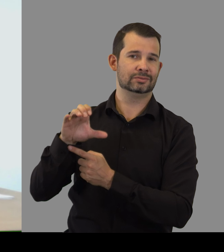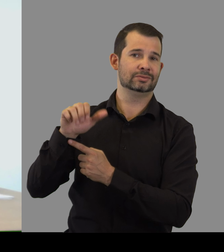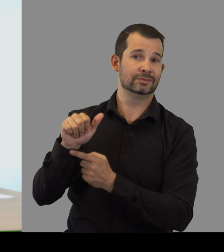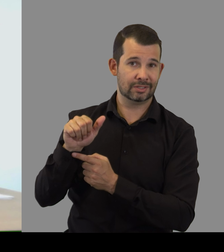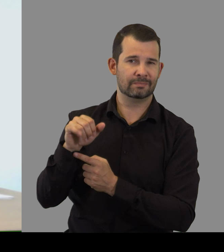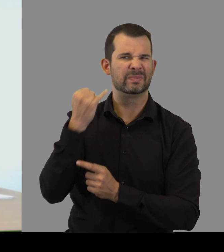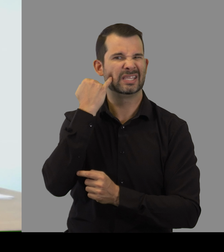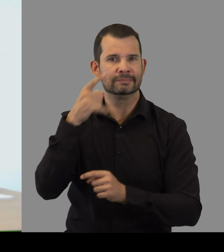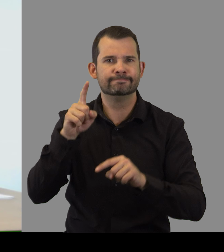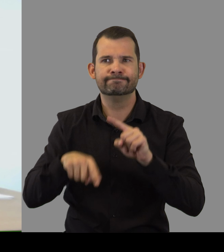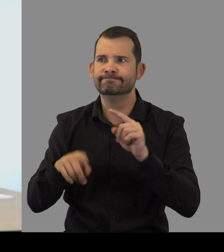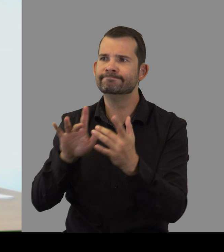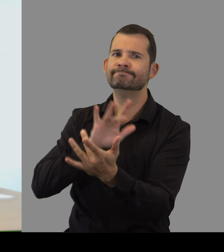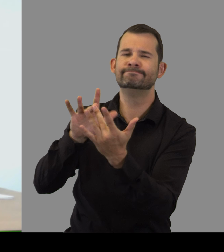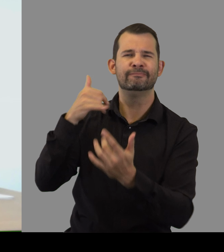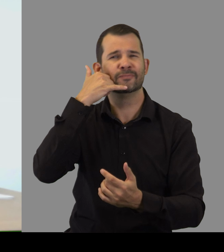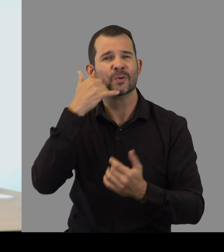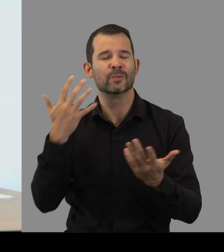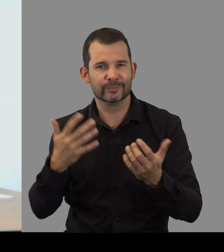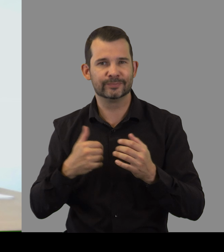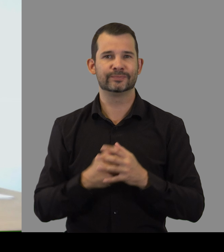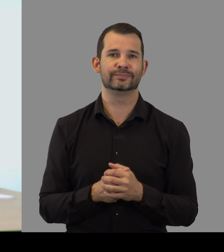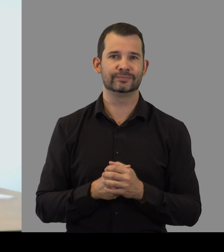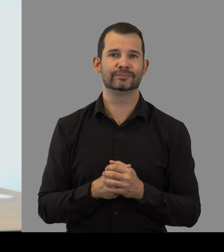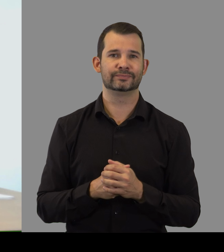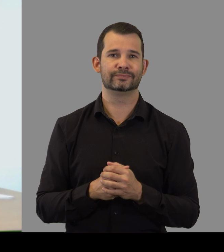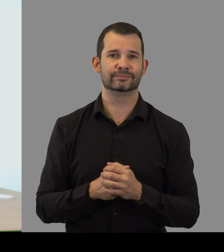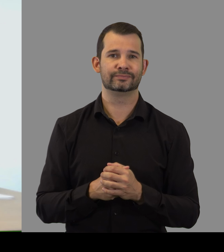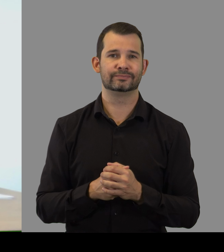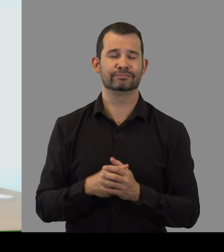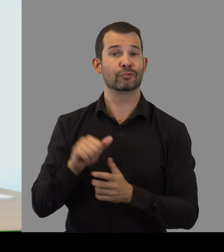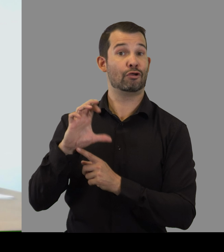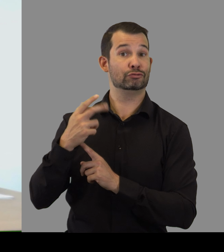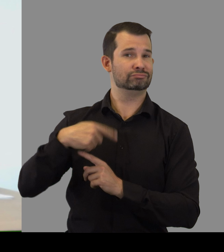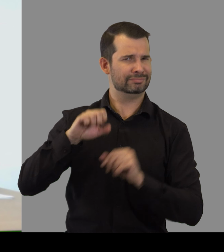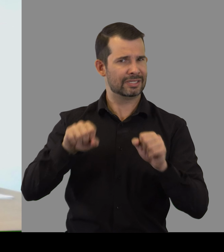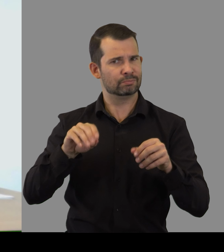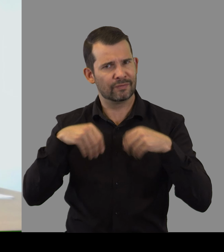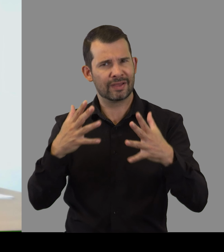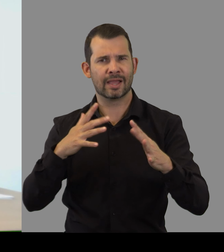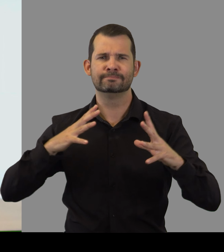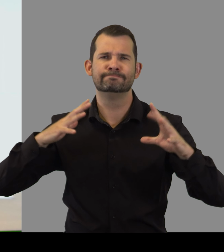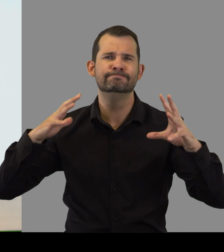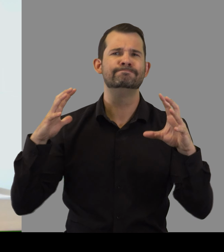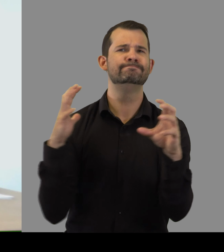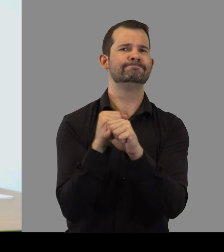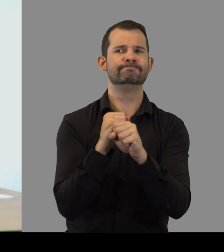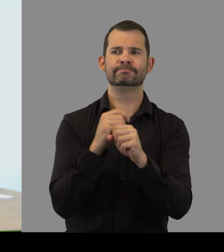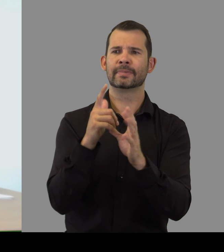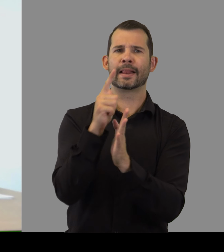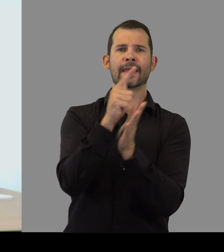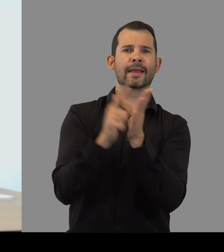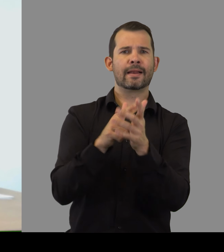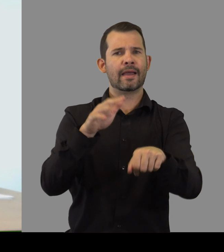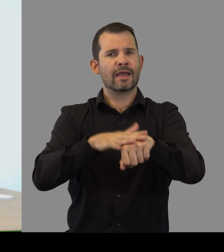intake@arch.clcj.ca if you're unable to contact us by phone. Arch can provide summary legal